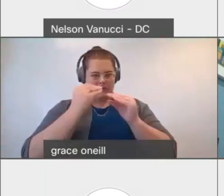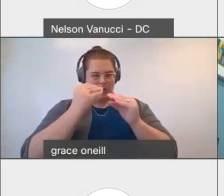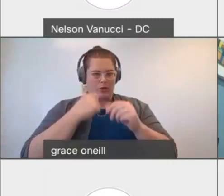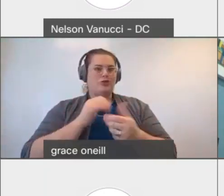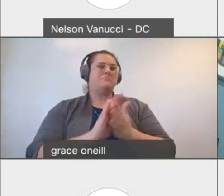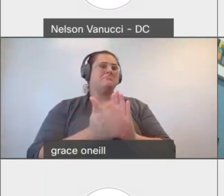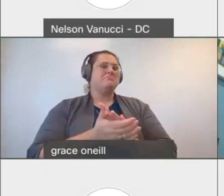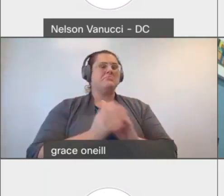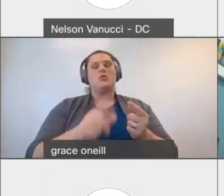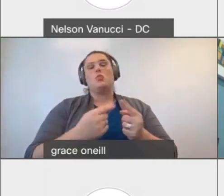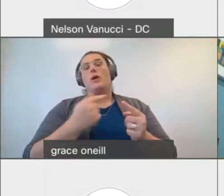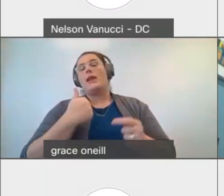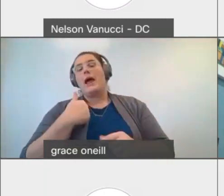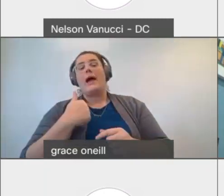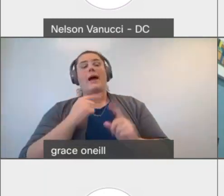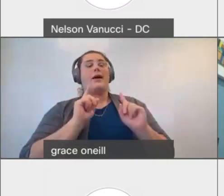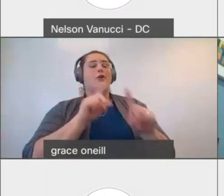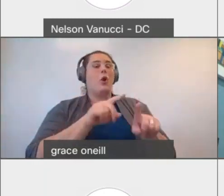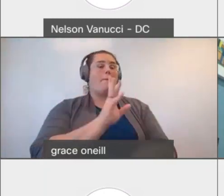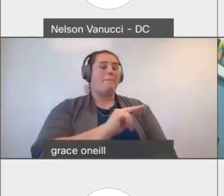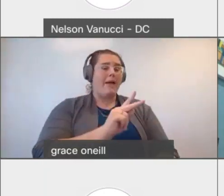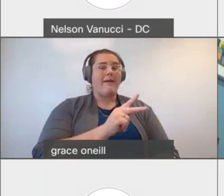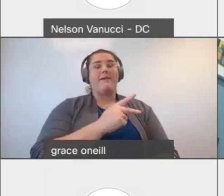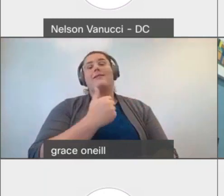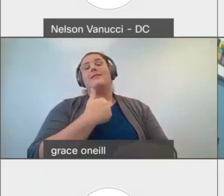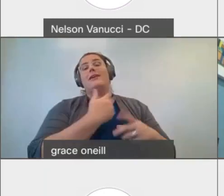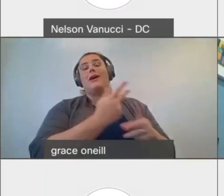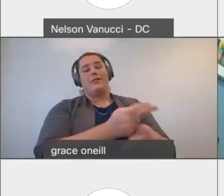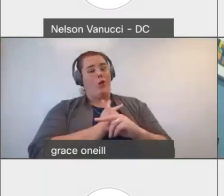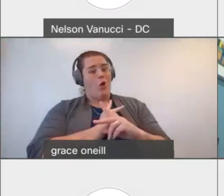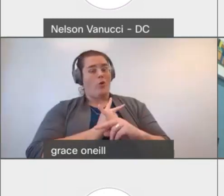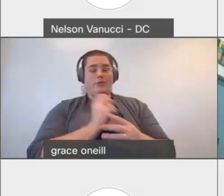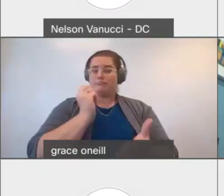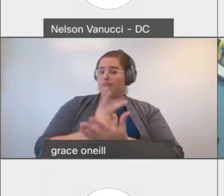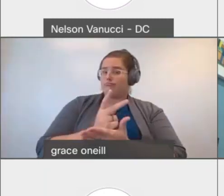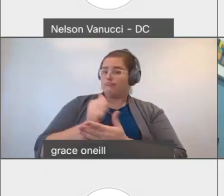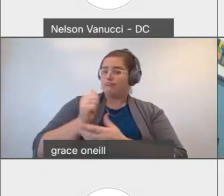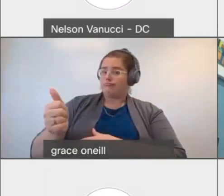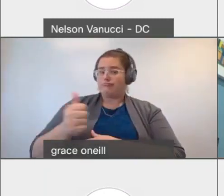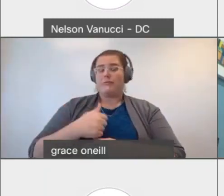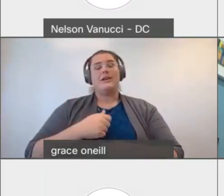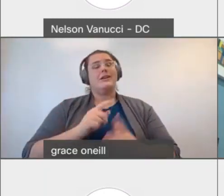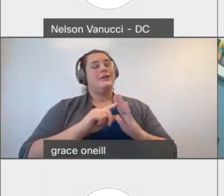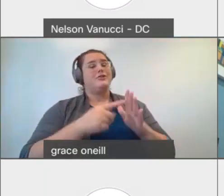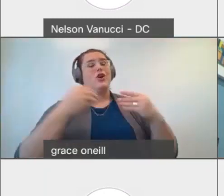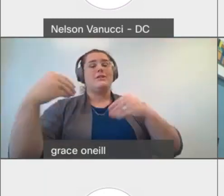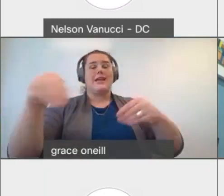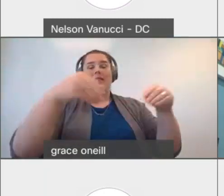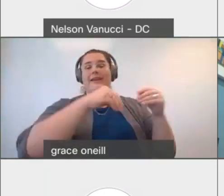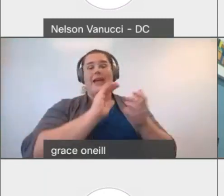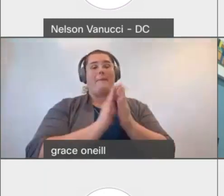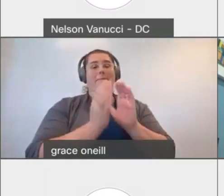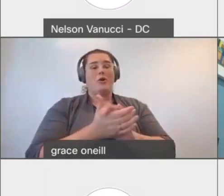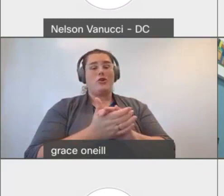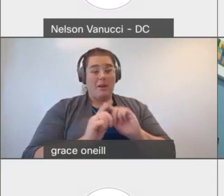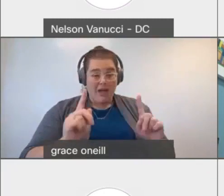loans, they'll give them to me. I'll start my business and I could start selling hamburgers. But if I don't do the front end research to